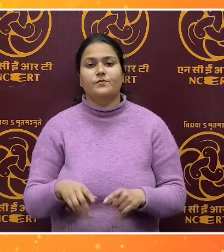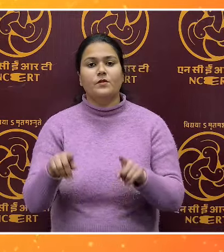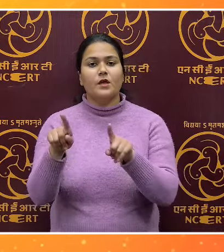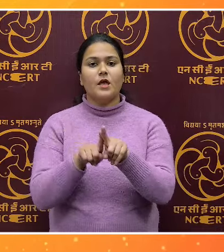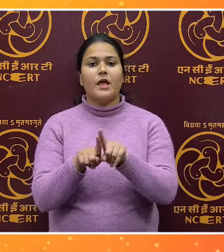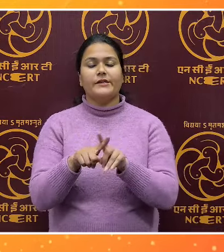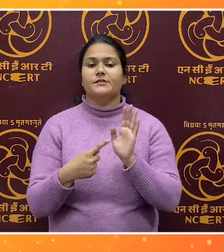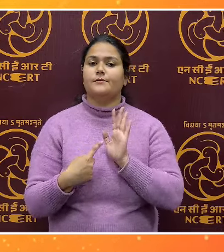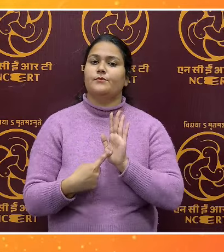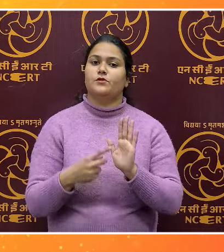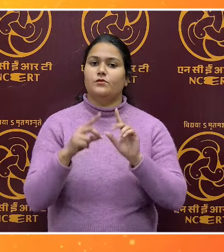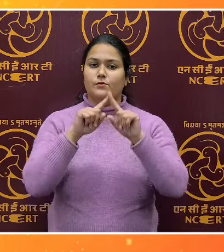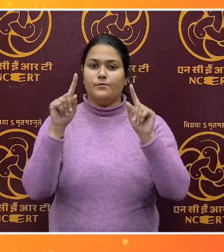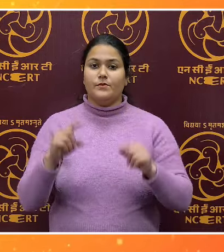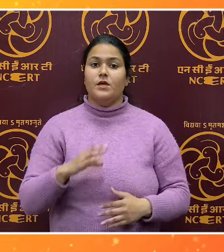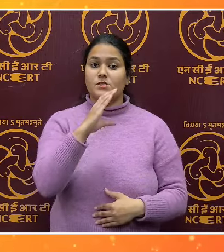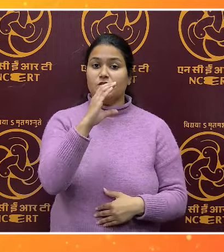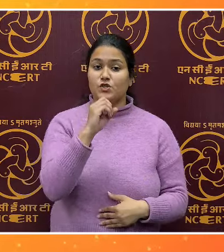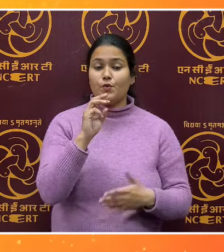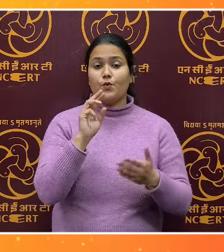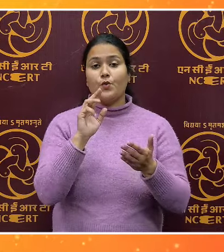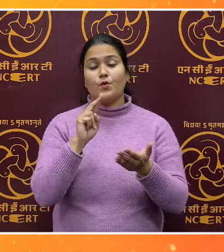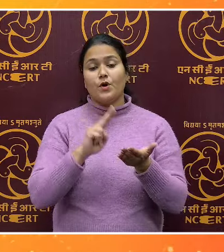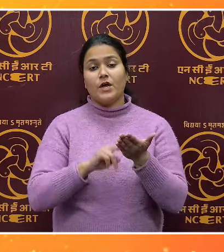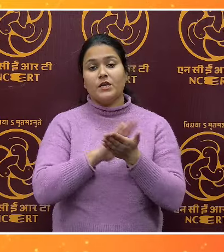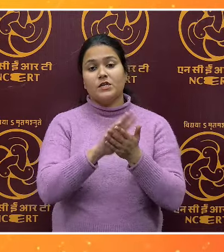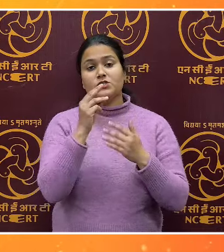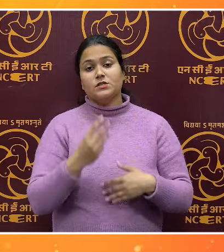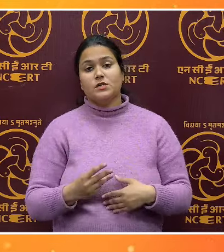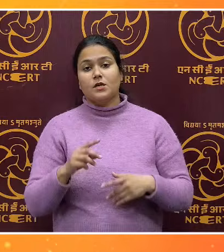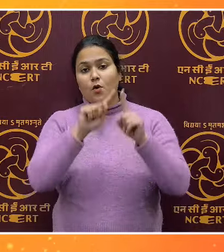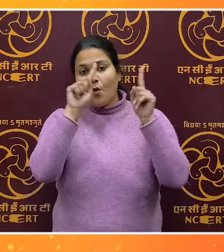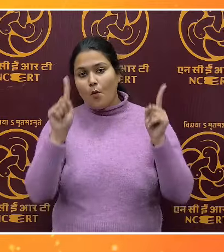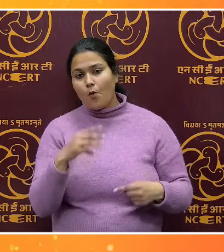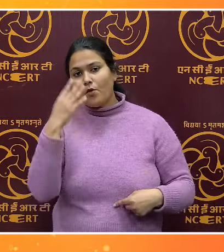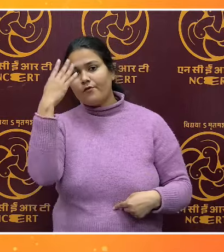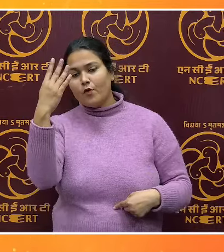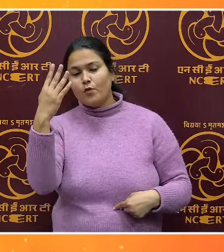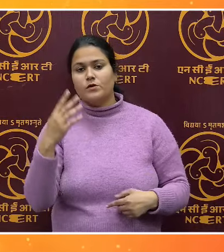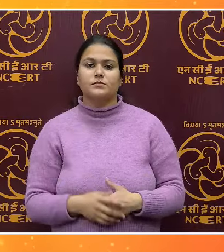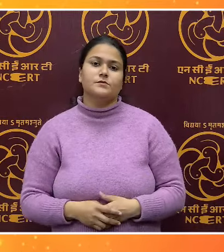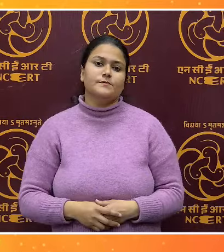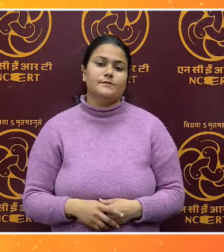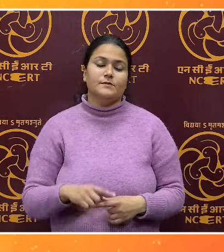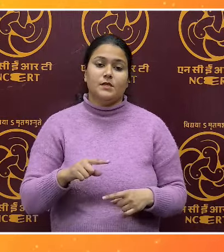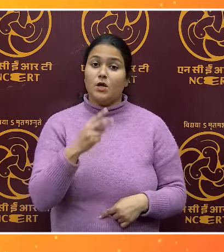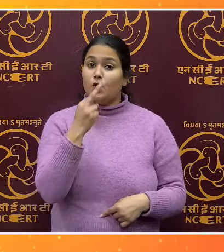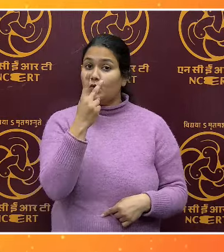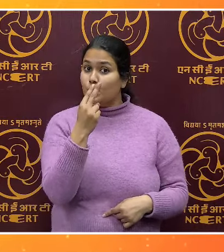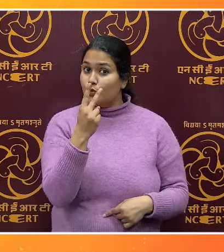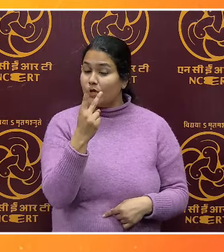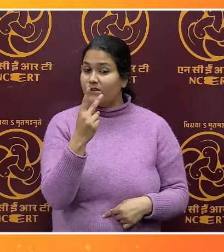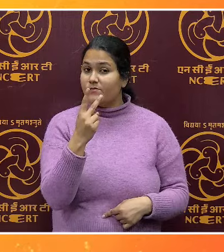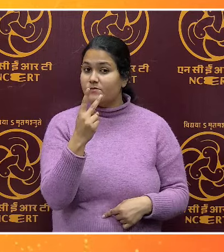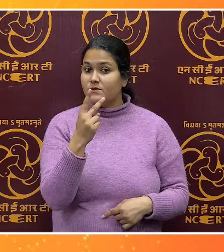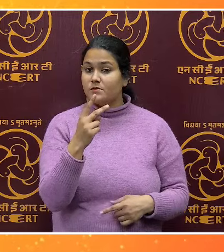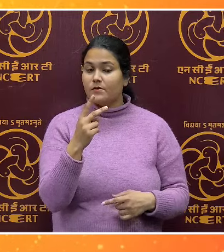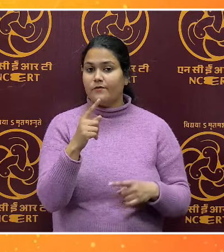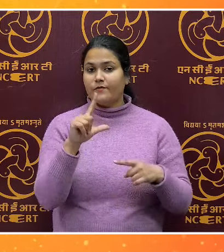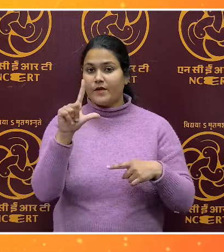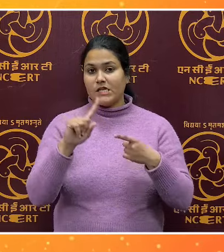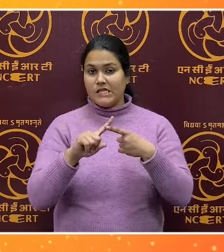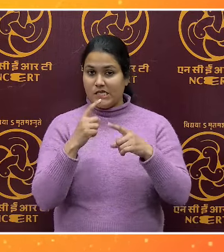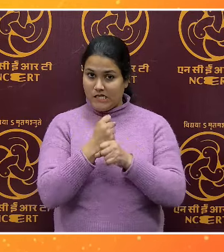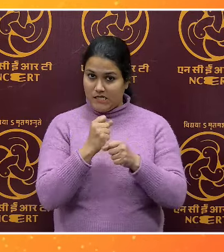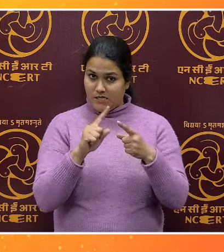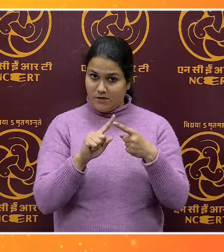example, CONH3 whole 4 Cl2. Here two types of ligands are there. One